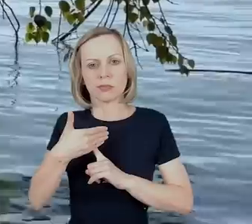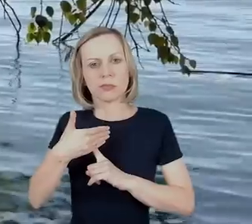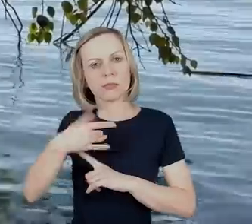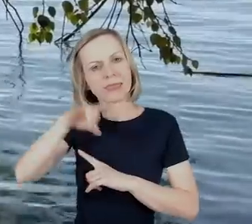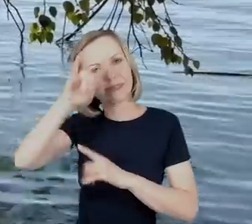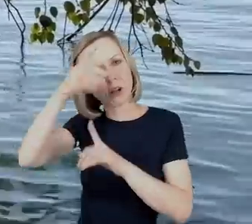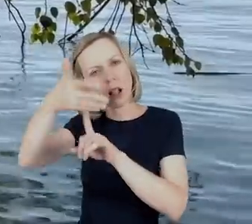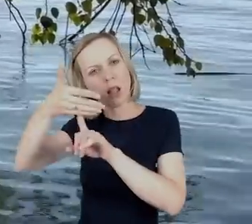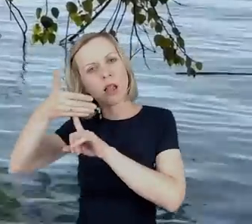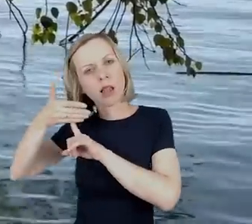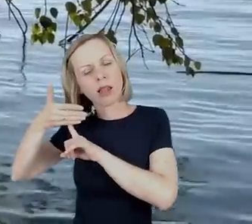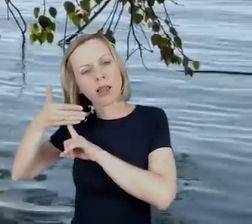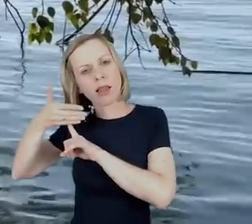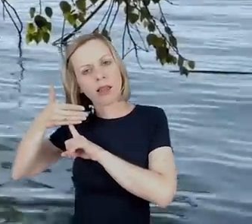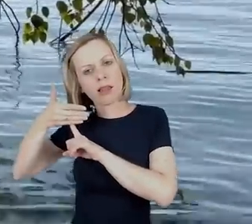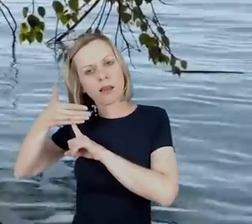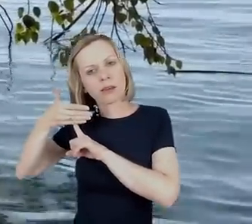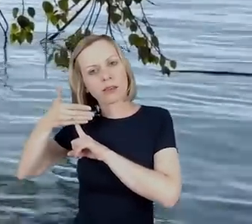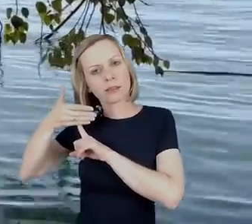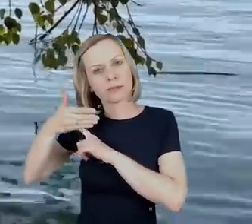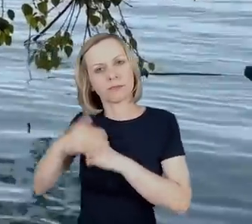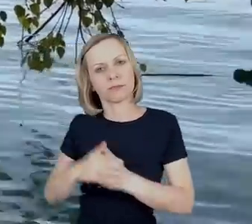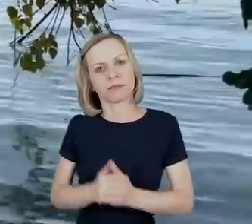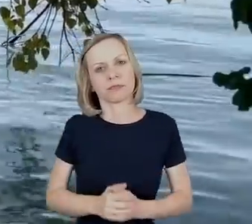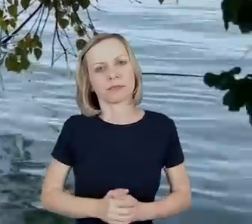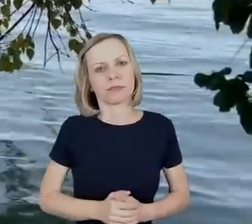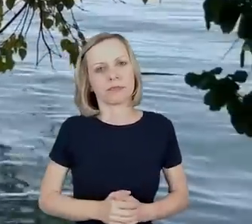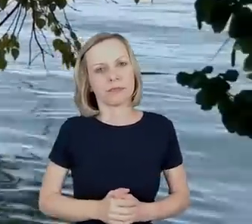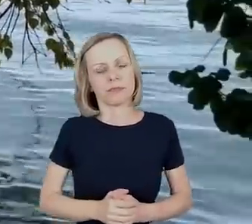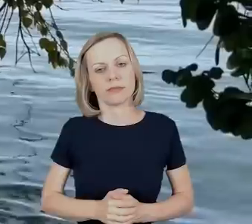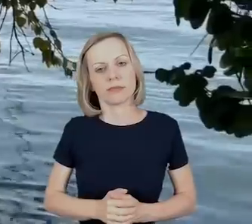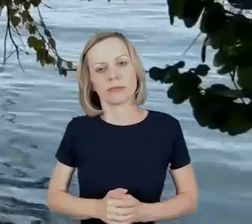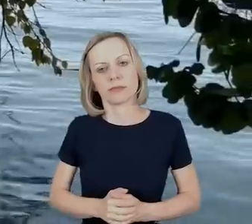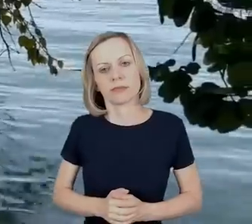but rescue us from the evil one.